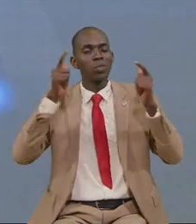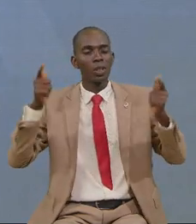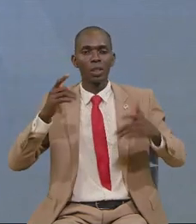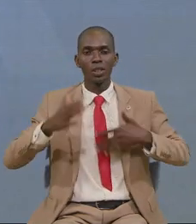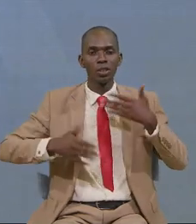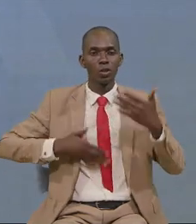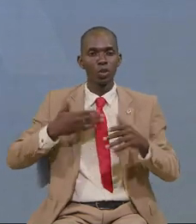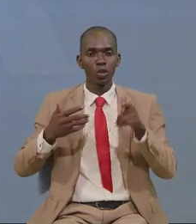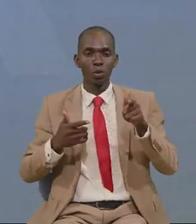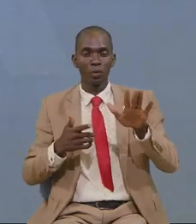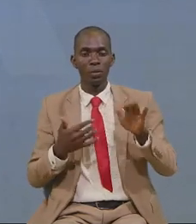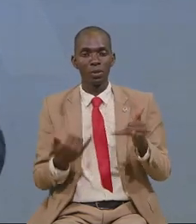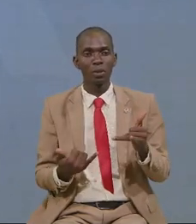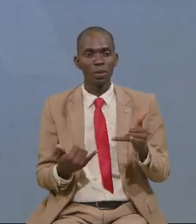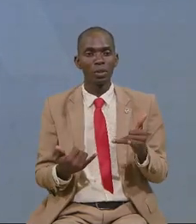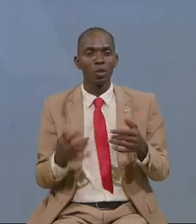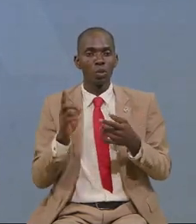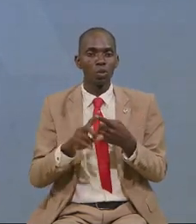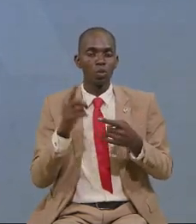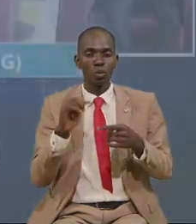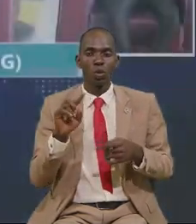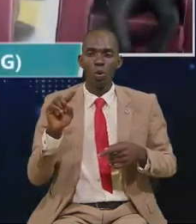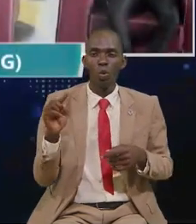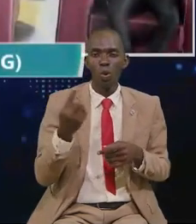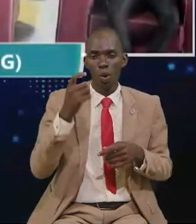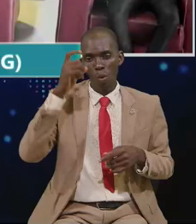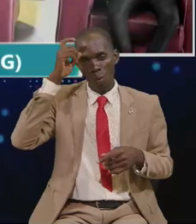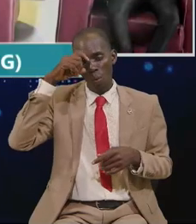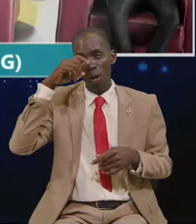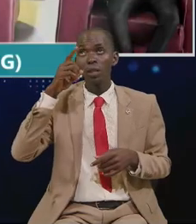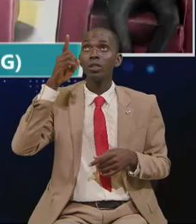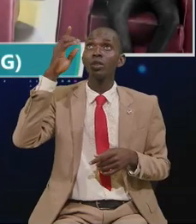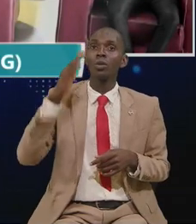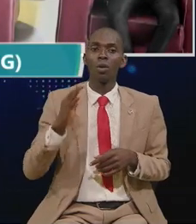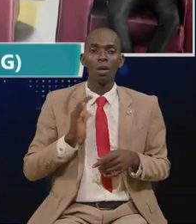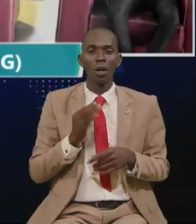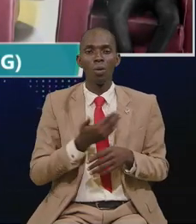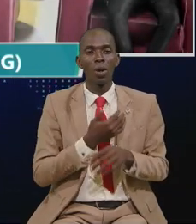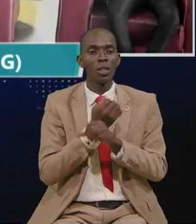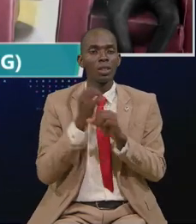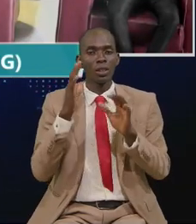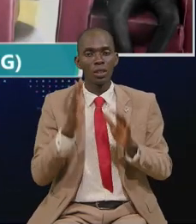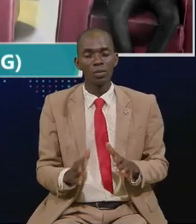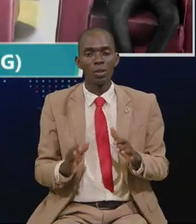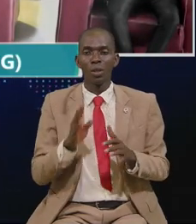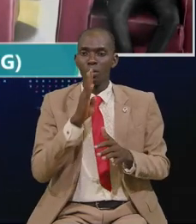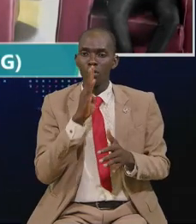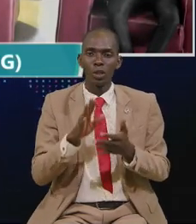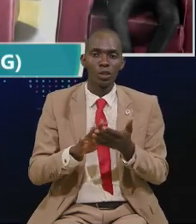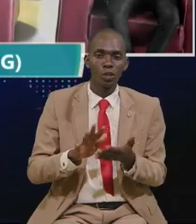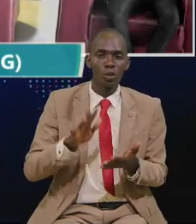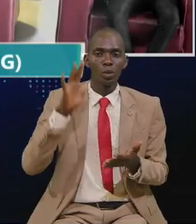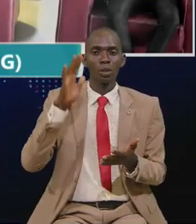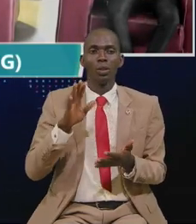25, to the only wise God, our Savior, be glory and